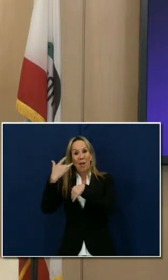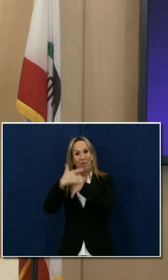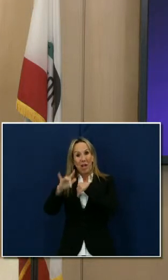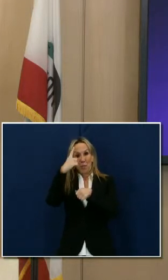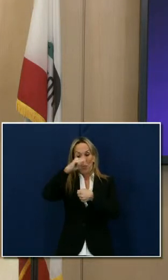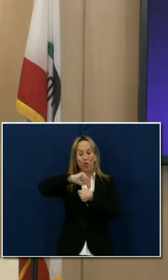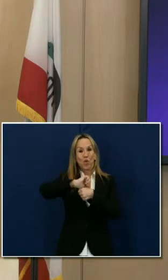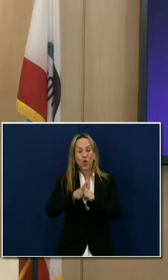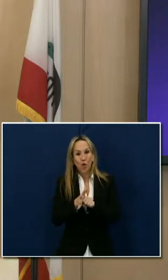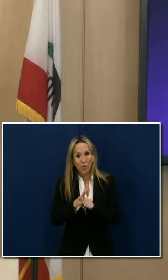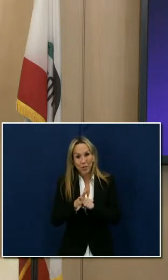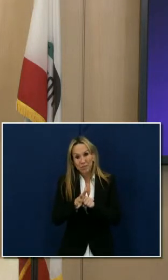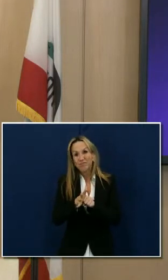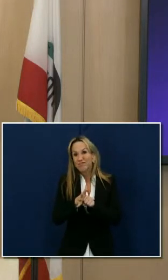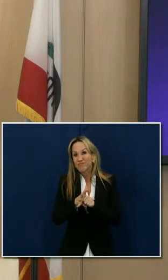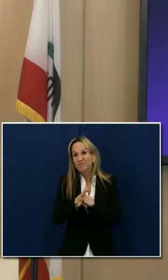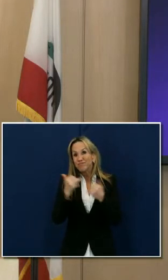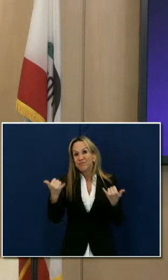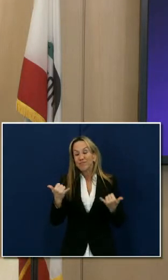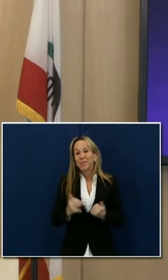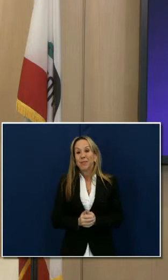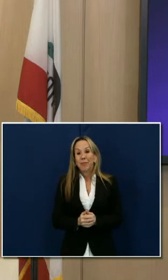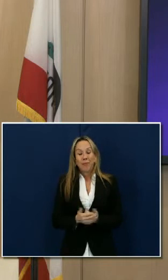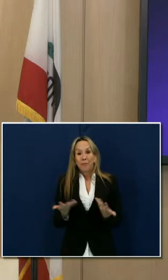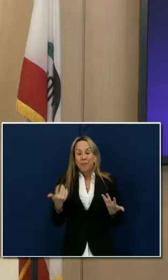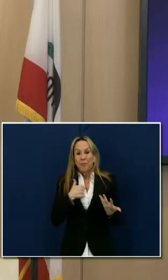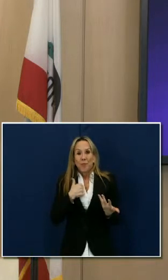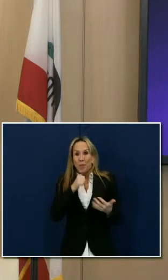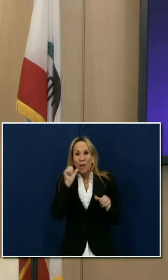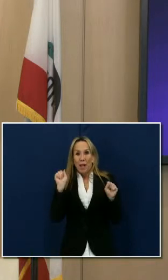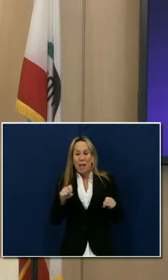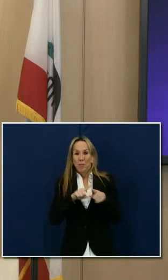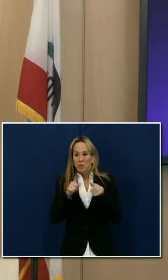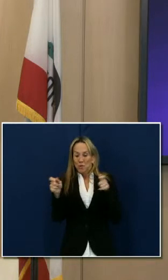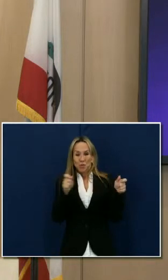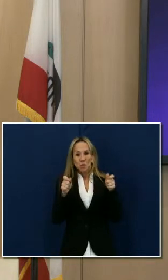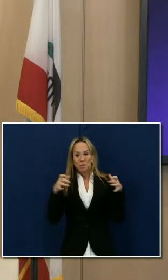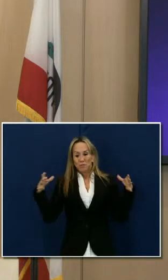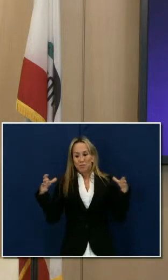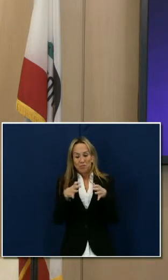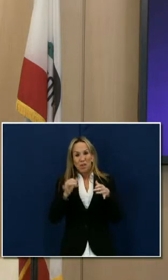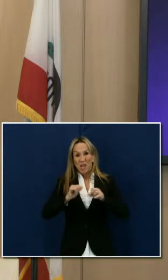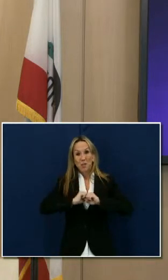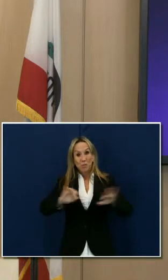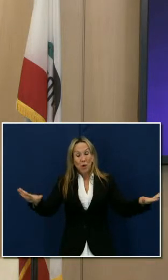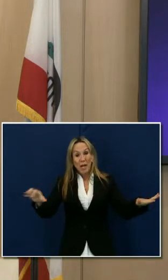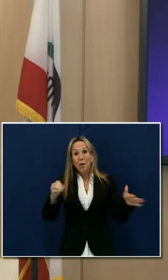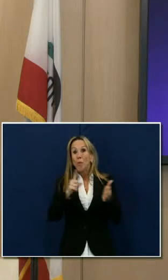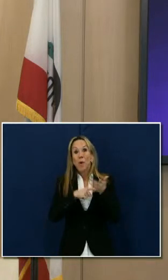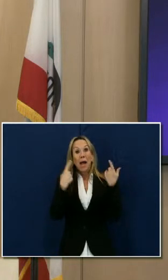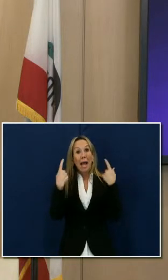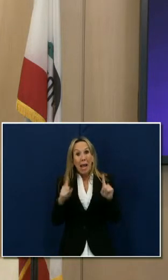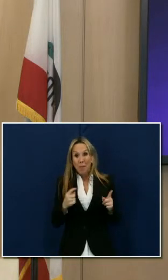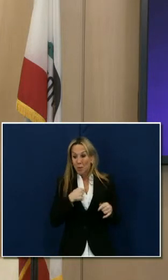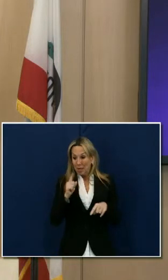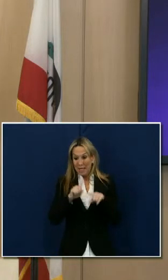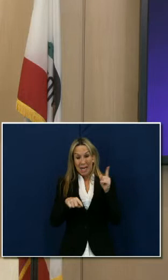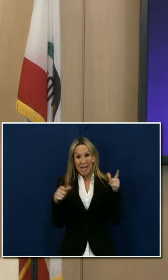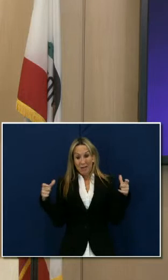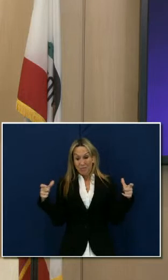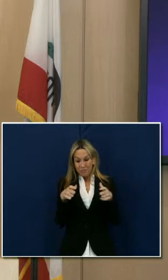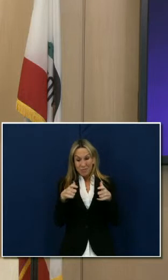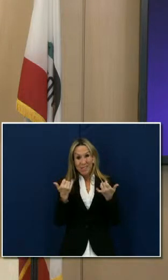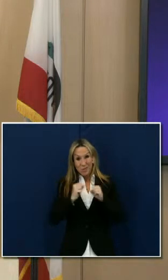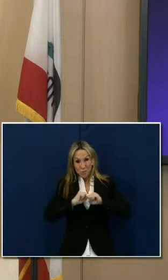patient. Our inability to control the spread of COVID-19 is causing hospitals to take extraordinary actions in